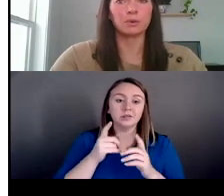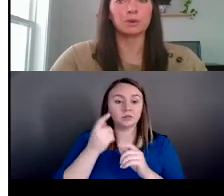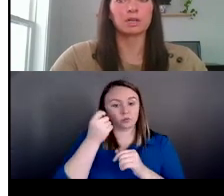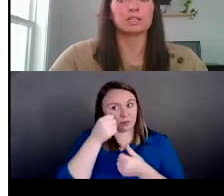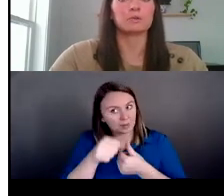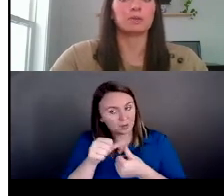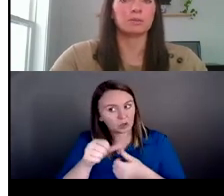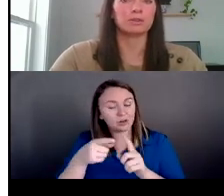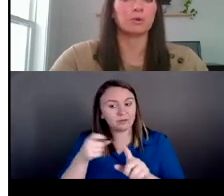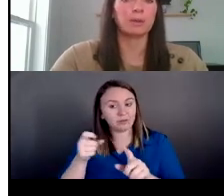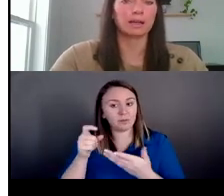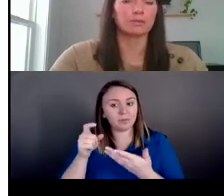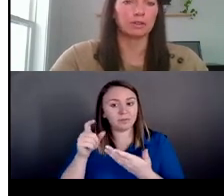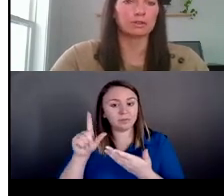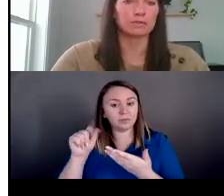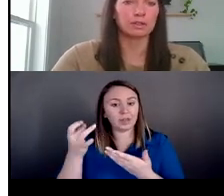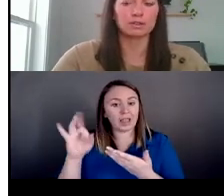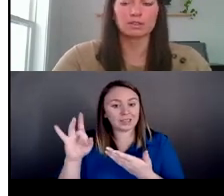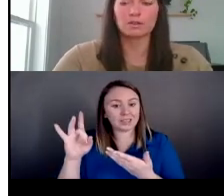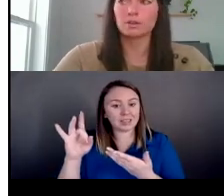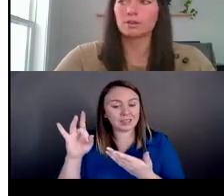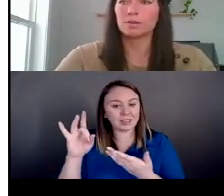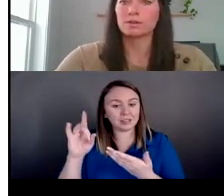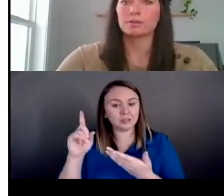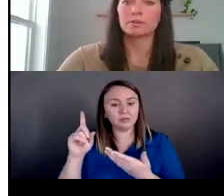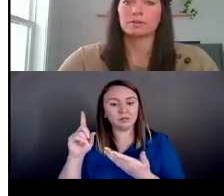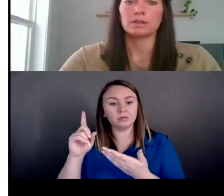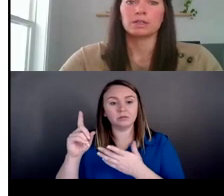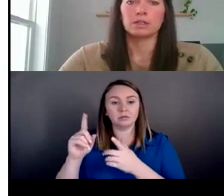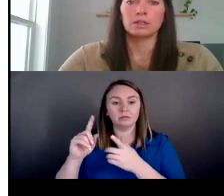going forward, unless we've been able to go back and fill those fields.